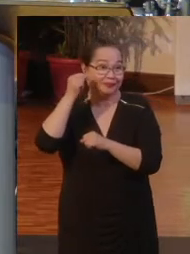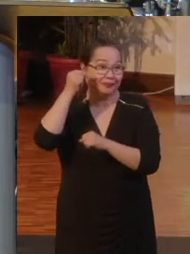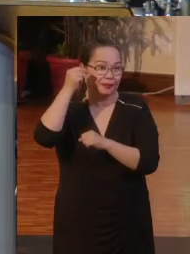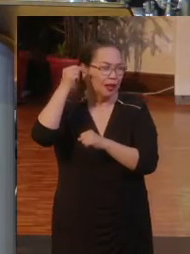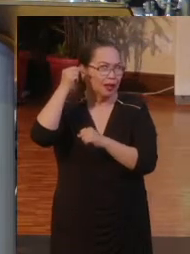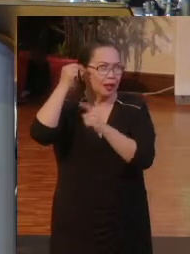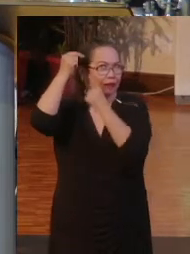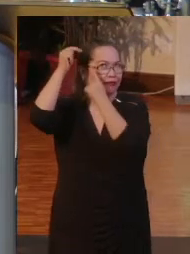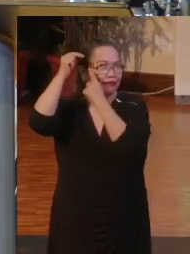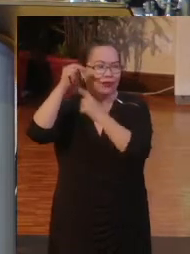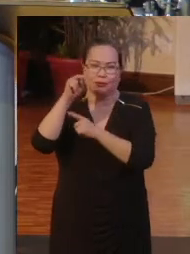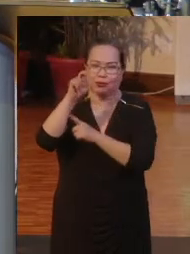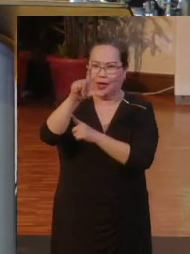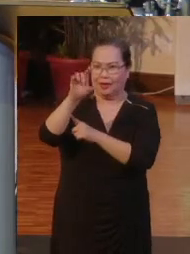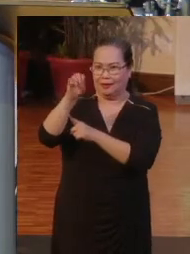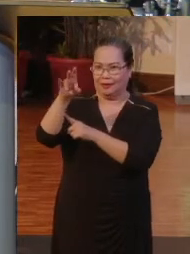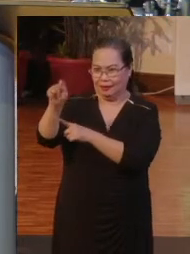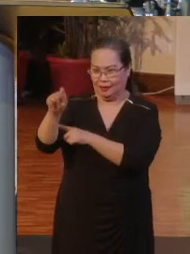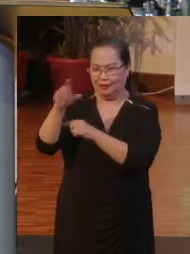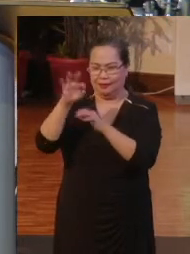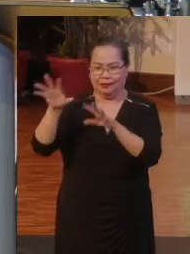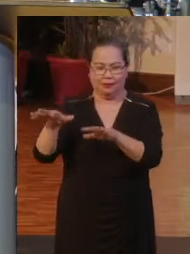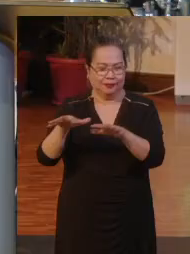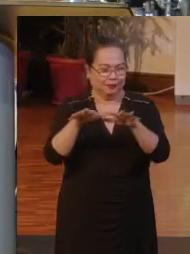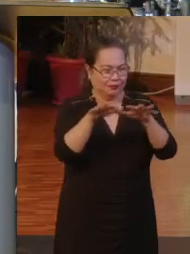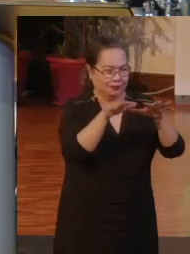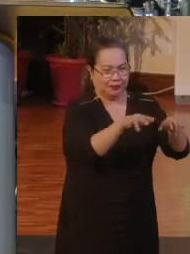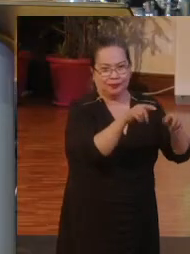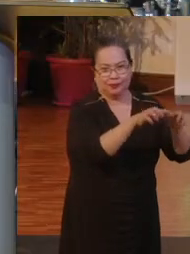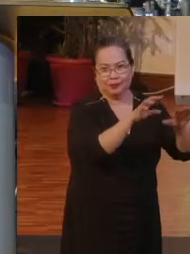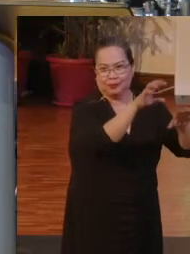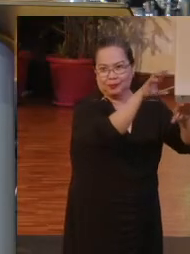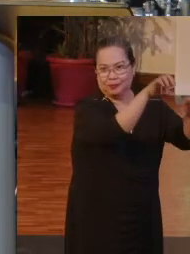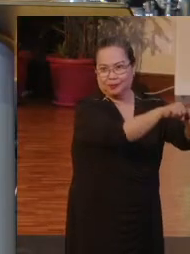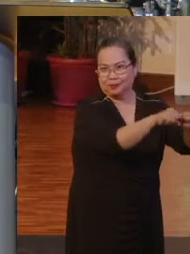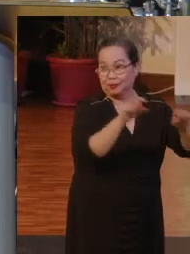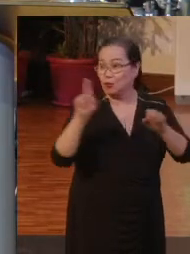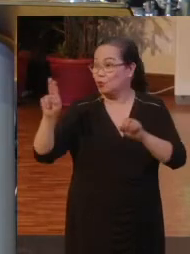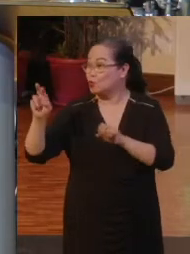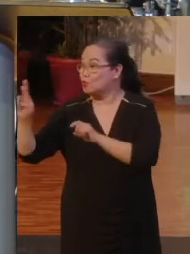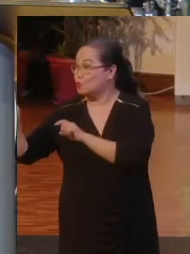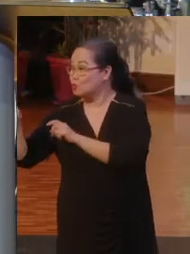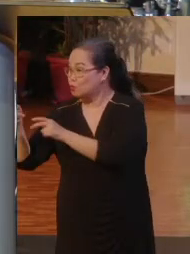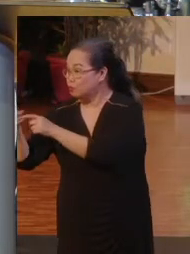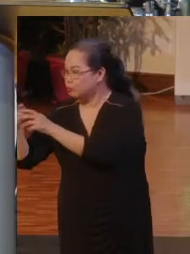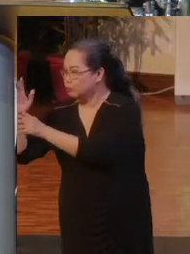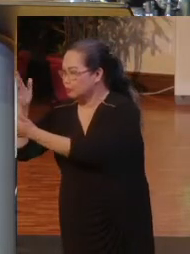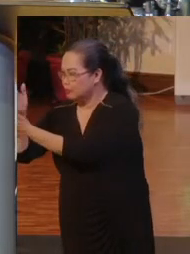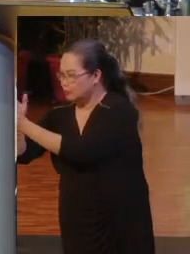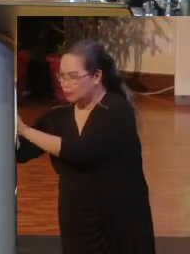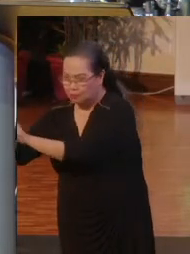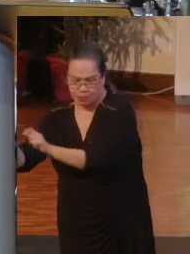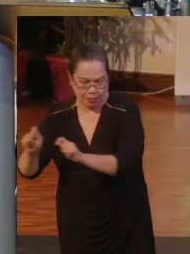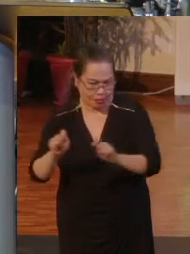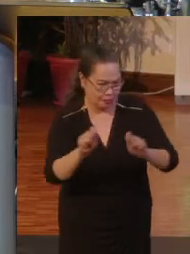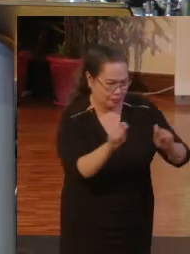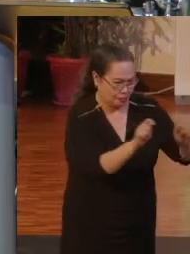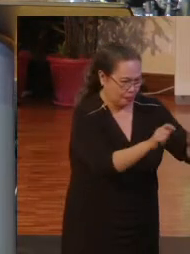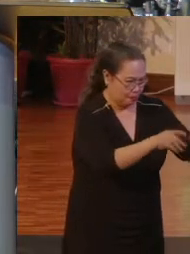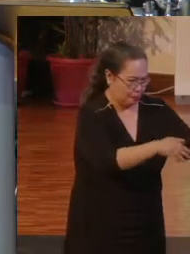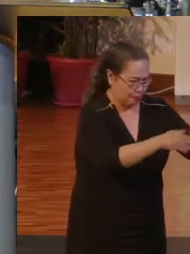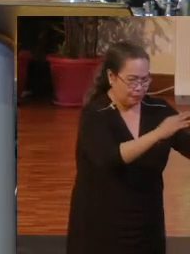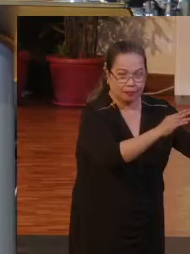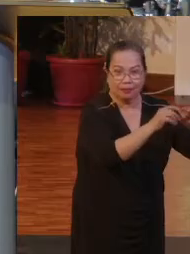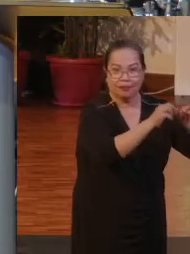from Ur of the Chaldees to go into the land of Canaan, and when they had came to Haran, they settled there.